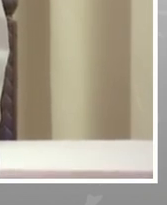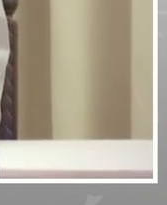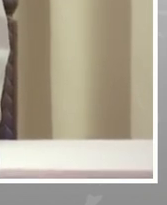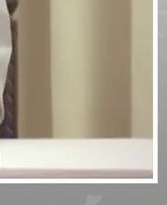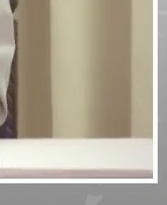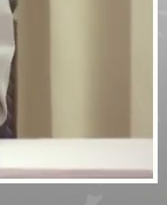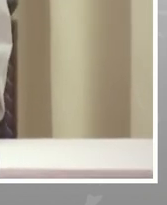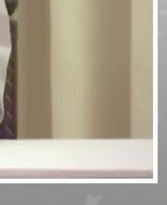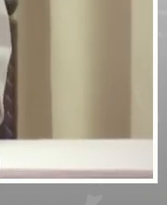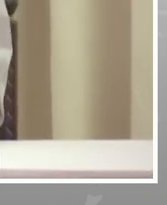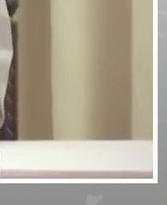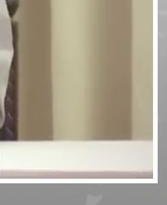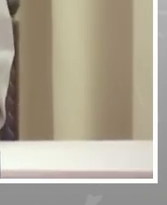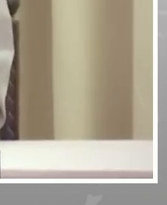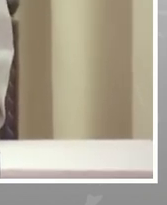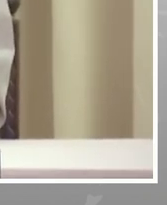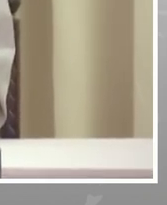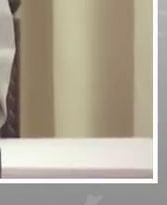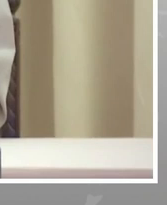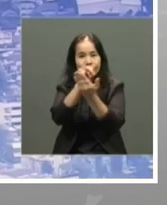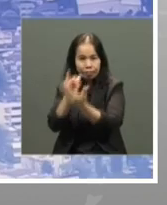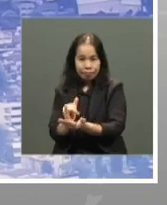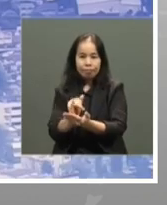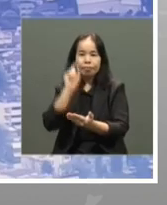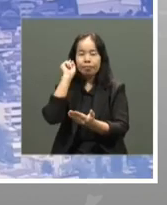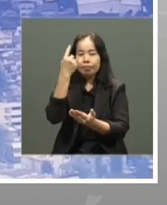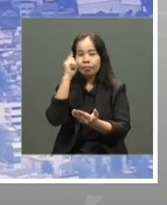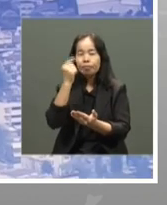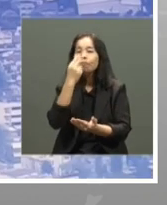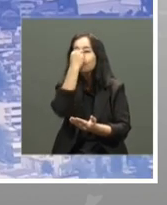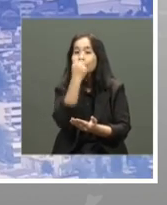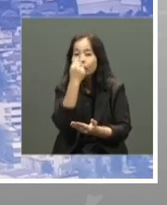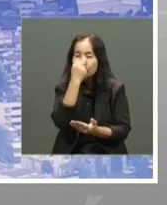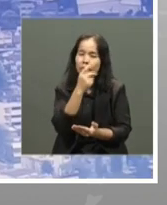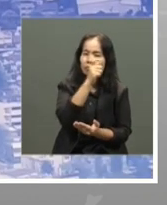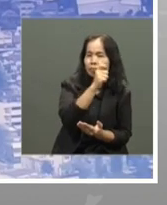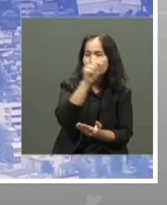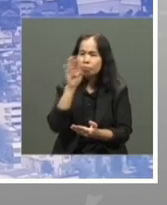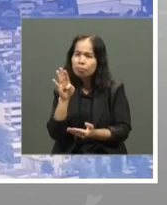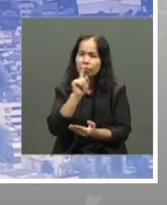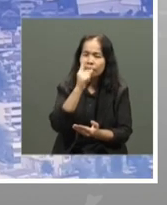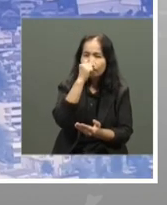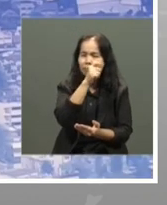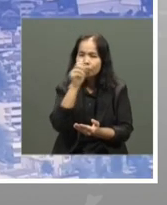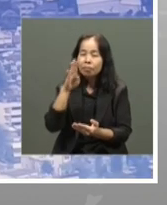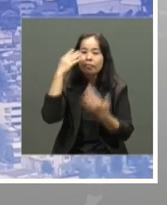4 to 5 days. That's why we still have to remain using stringent measure for now.